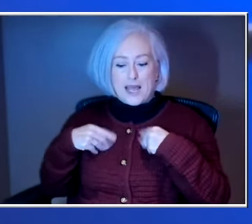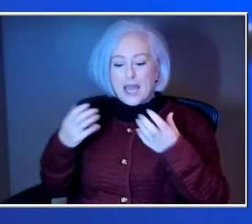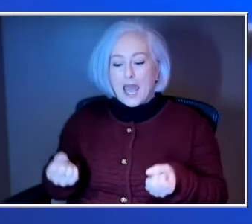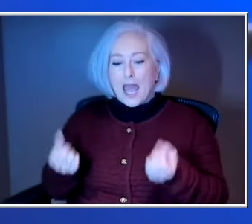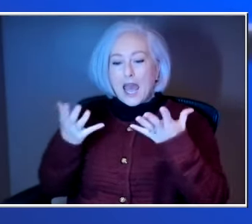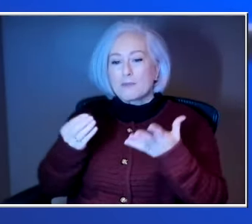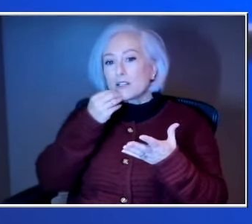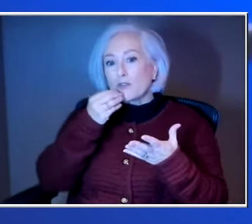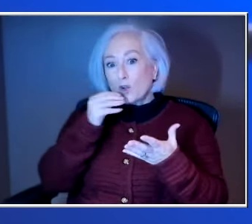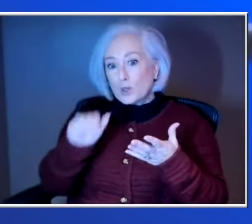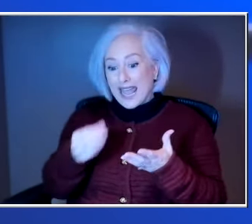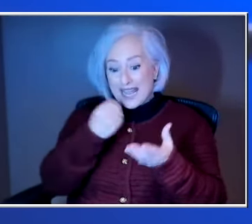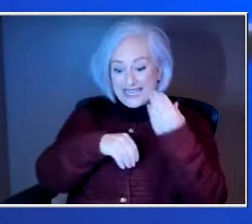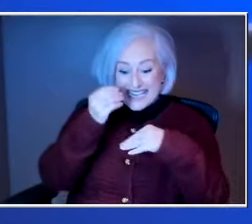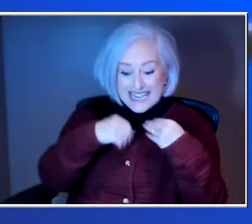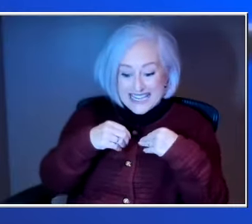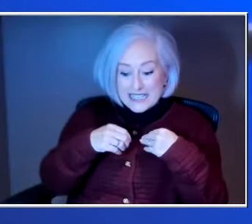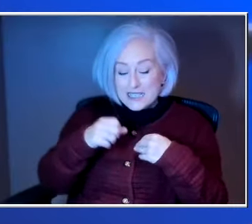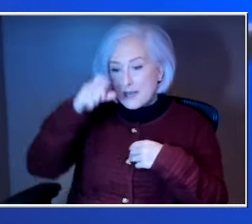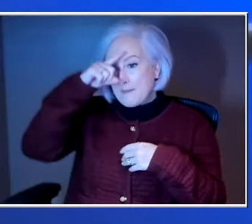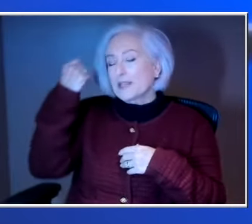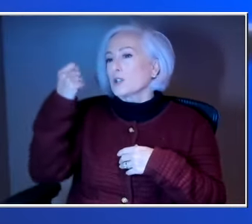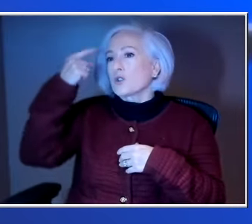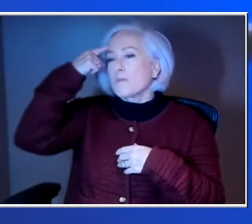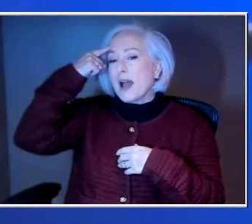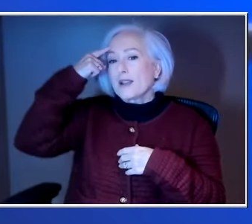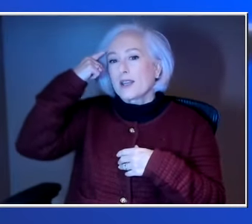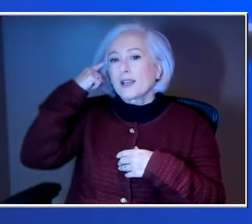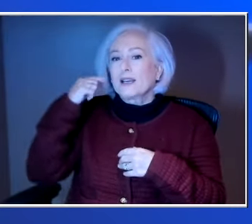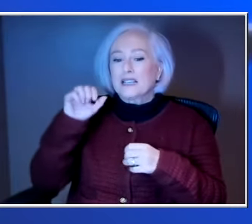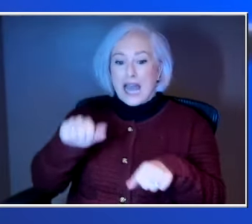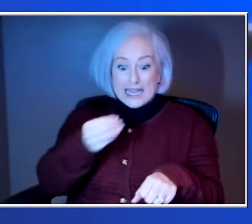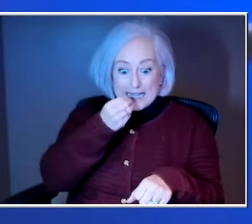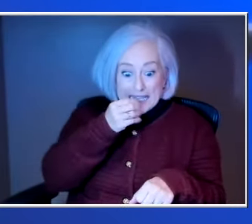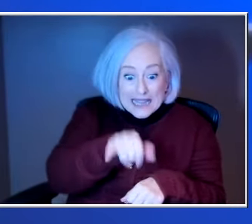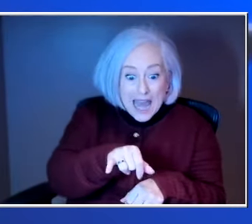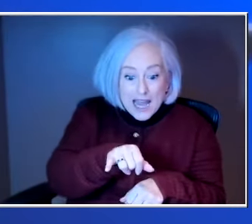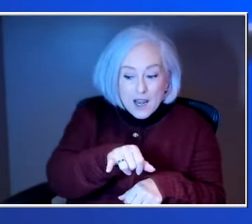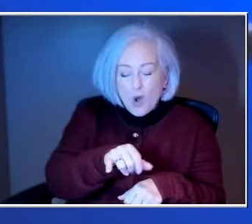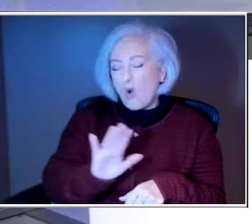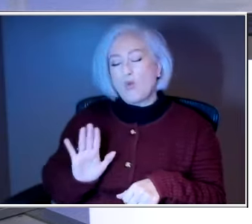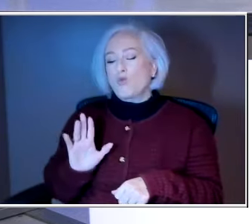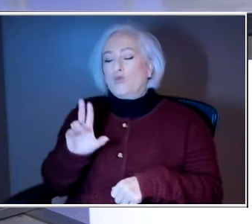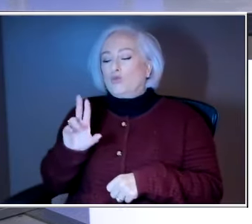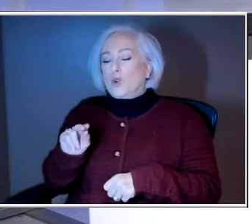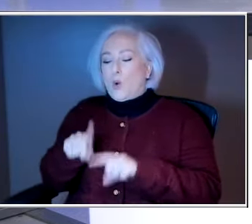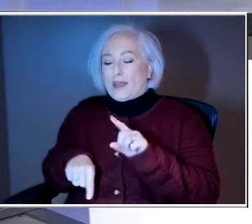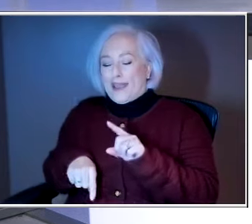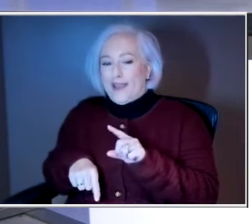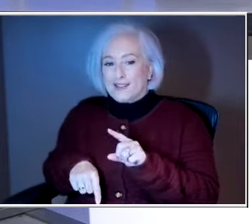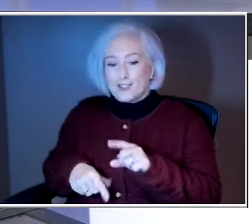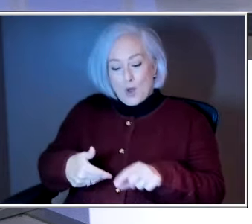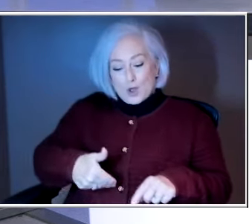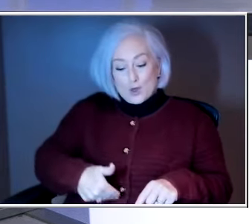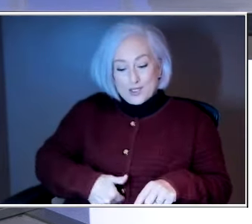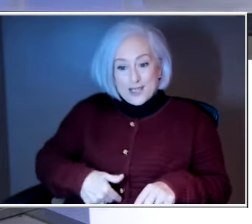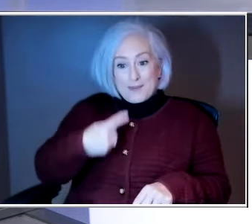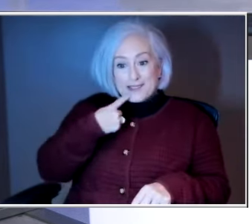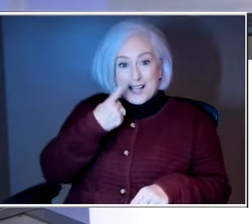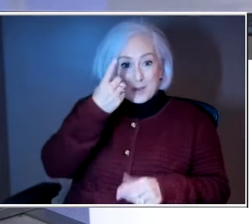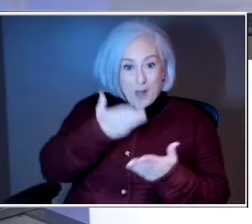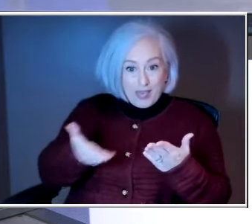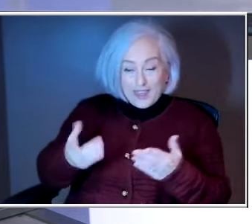because sometimes your mind is still like, oh, wow, I can eat that. No, I can't. So yeah, your brain tells you one thing, your stomach tells you something else. Right. And then